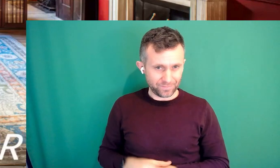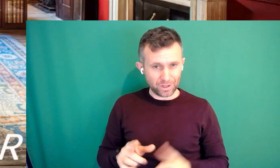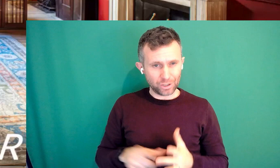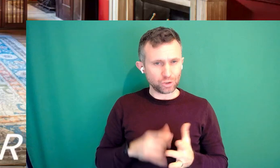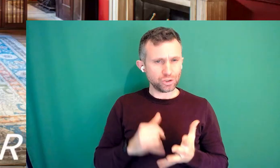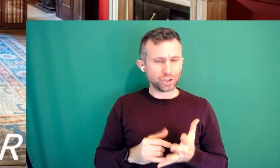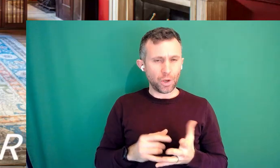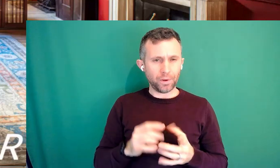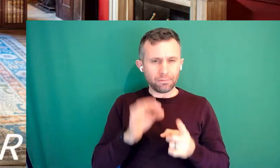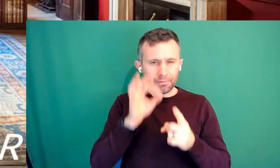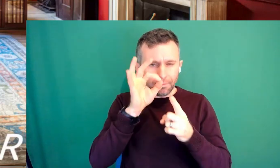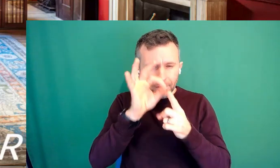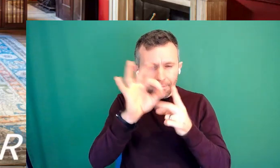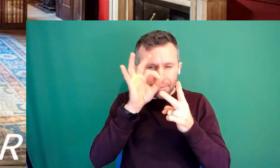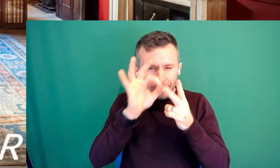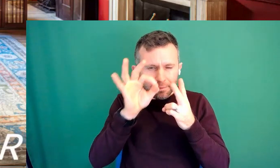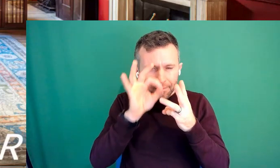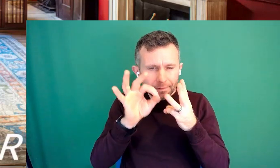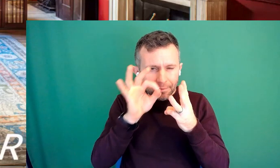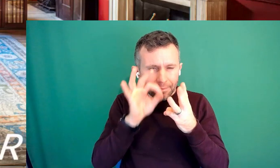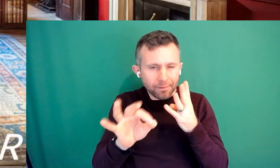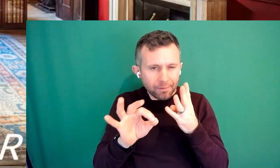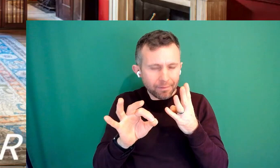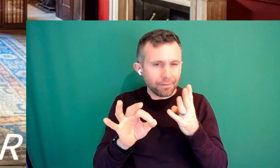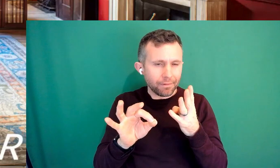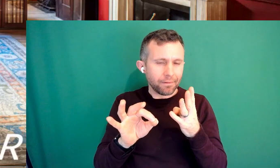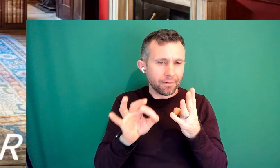paintings also seem to float